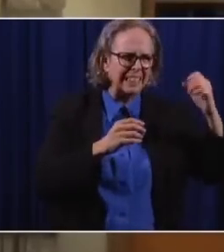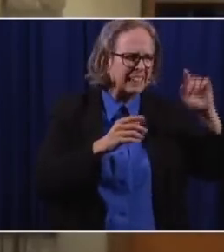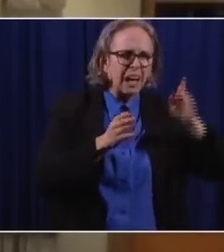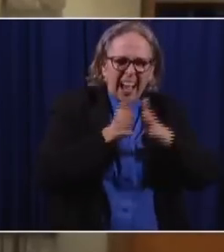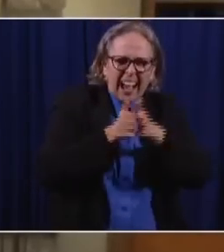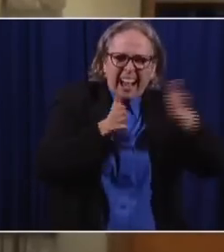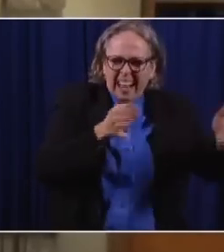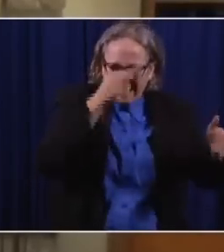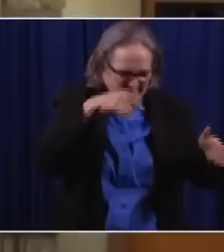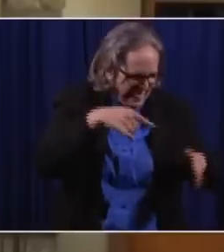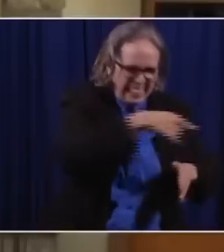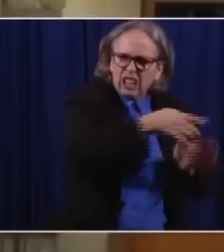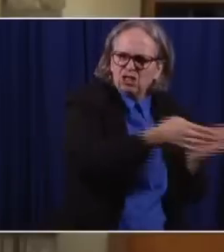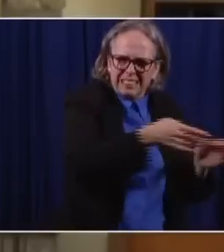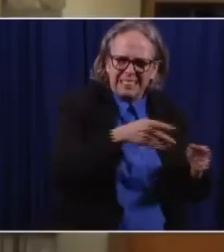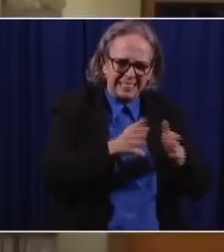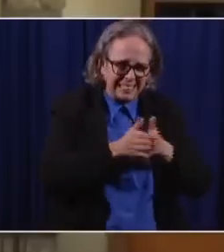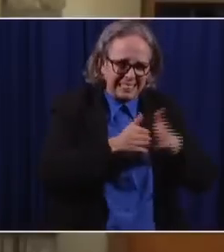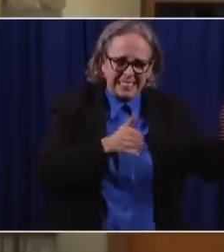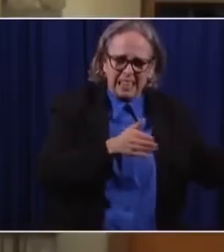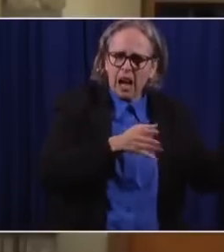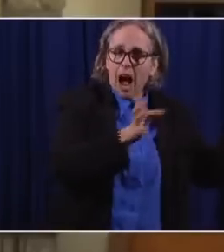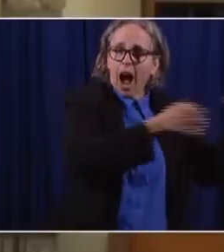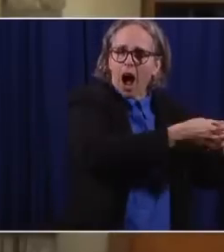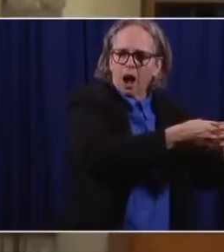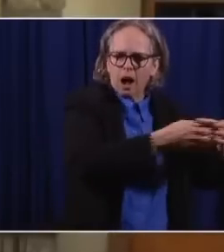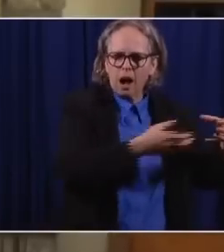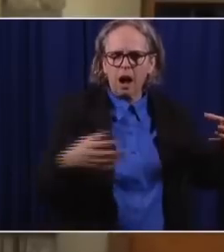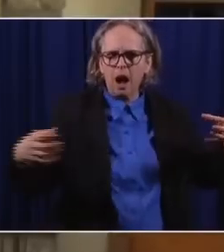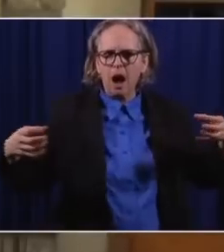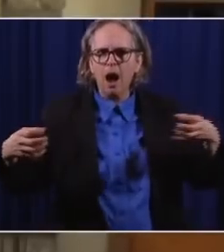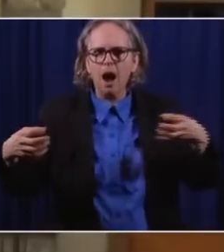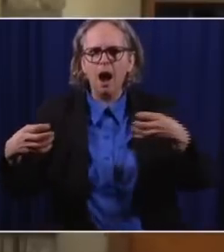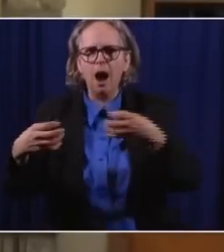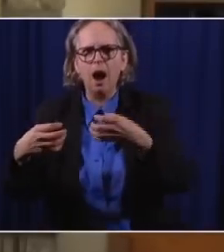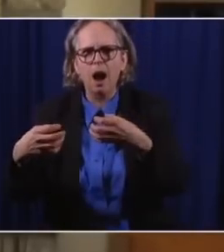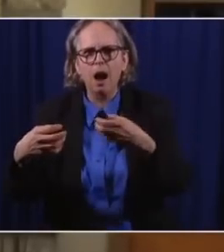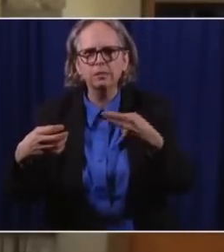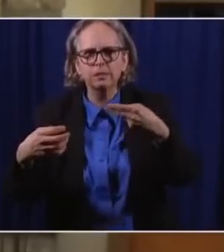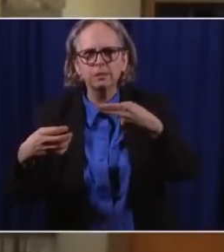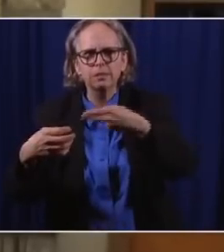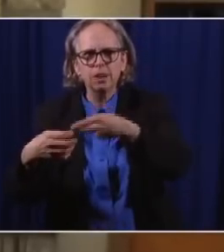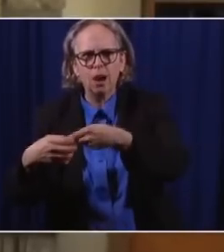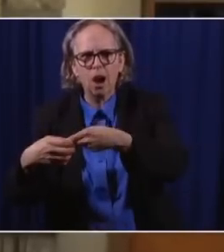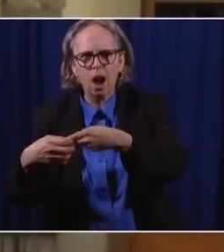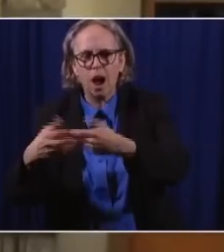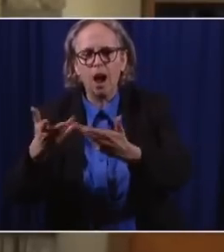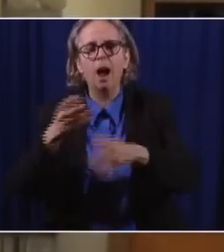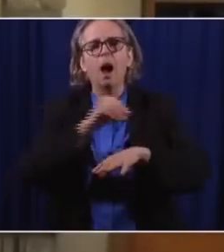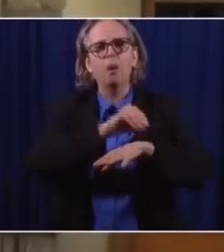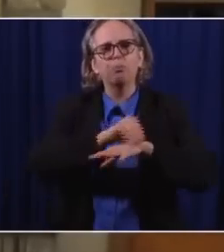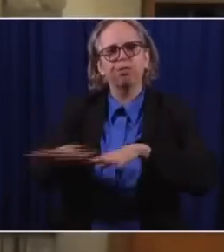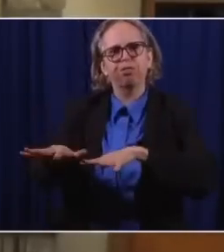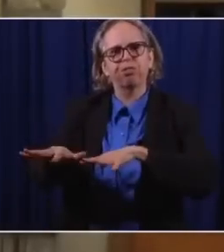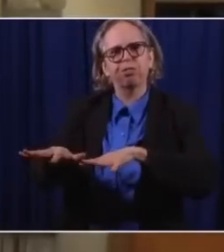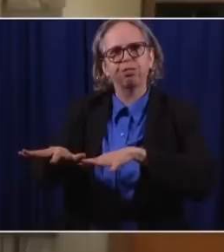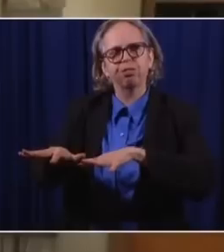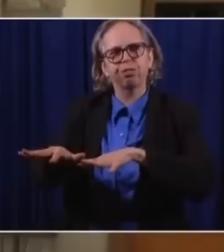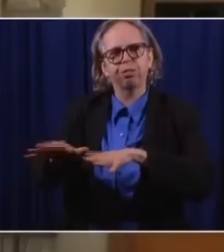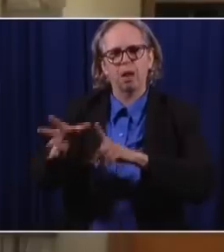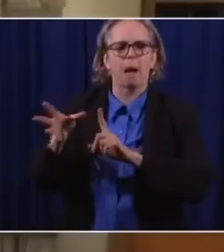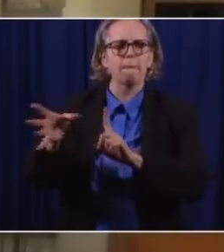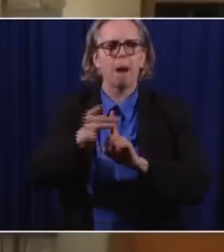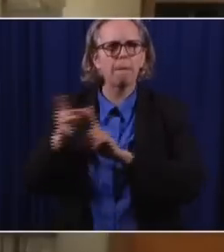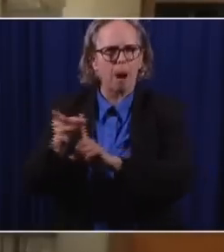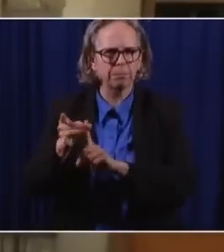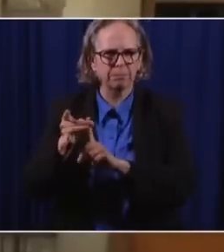party. As a result, there were COVID positive people in the second group, and now more than 10 teachers are